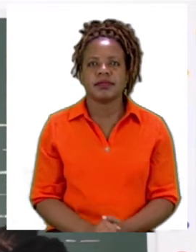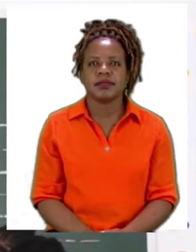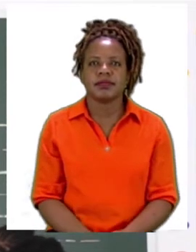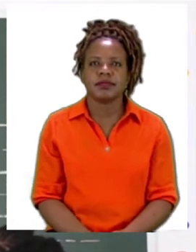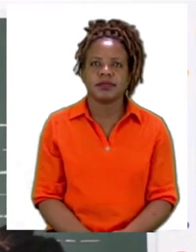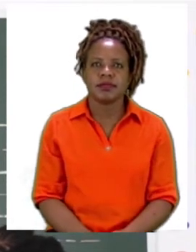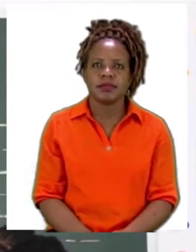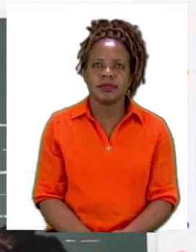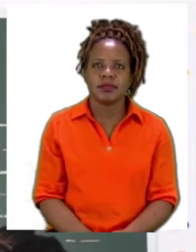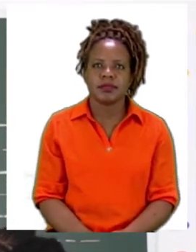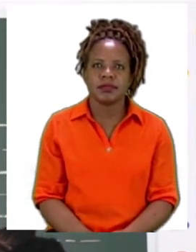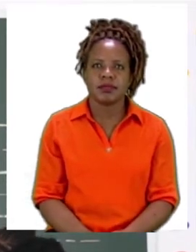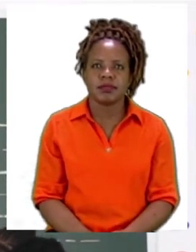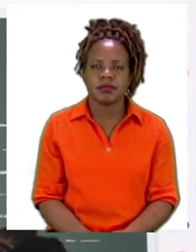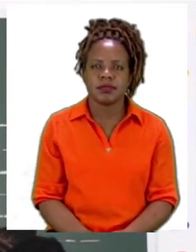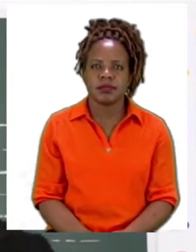a